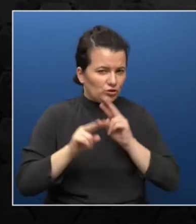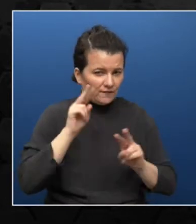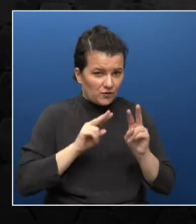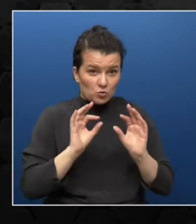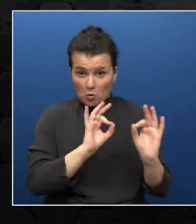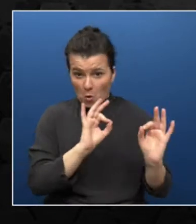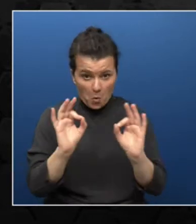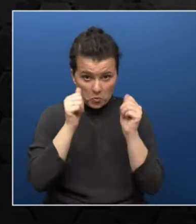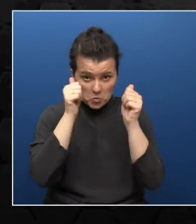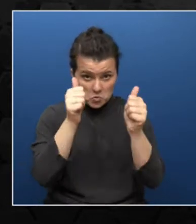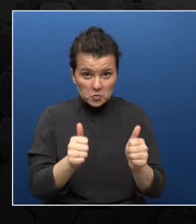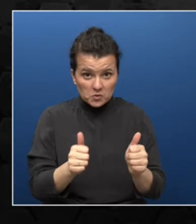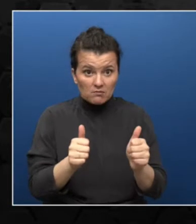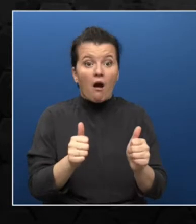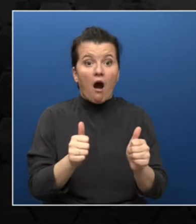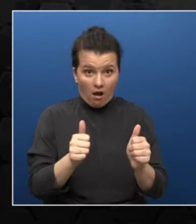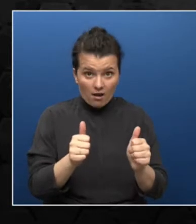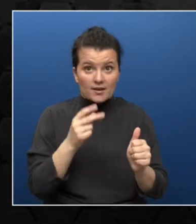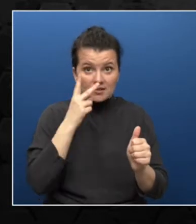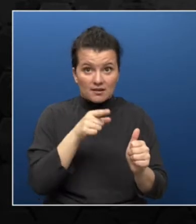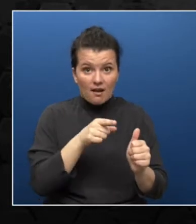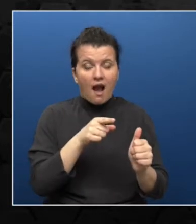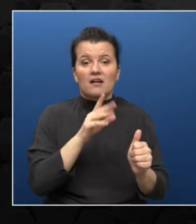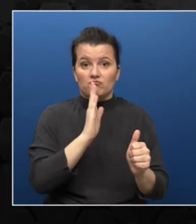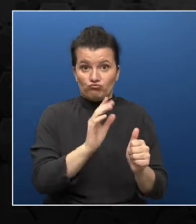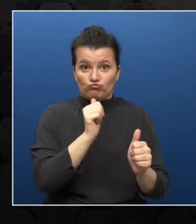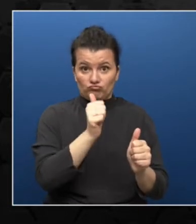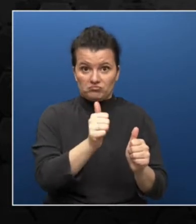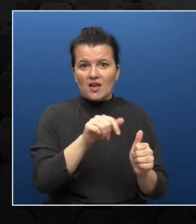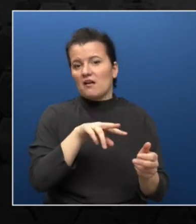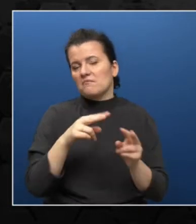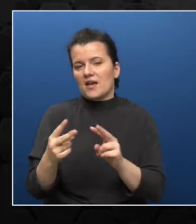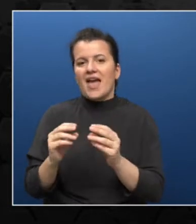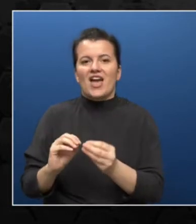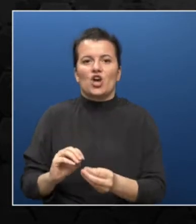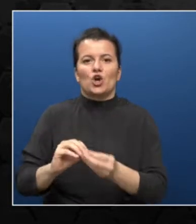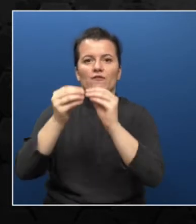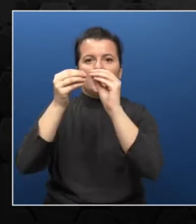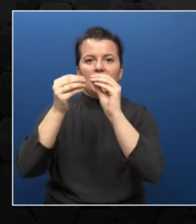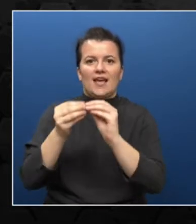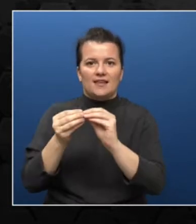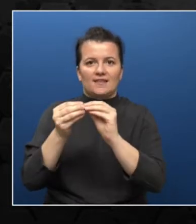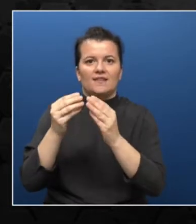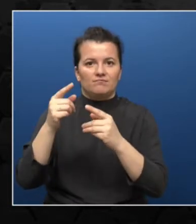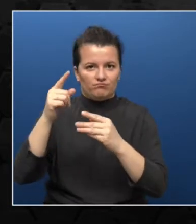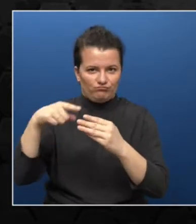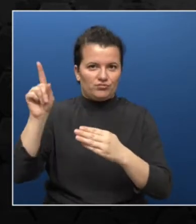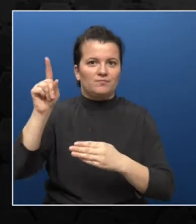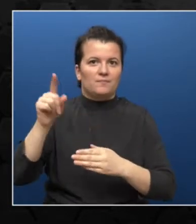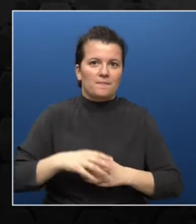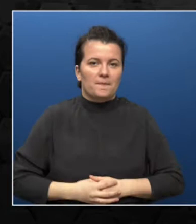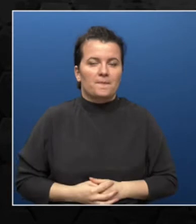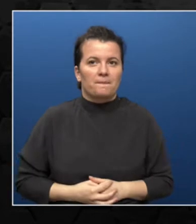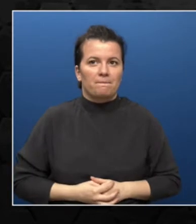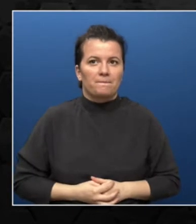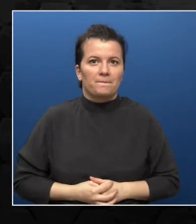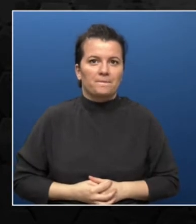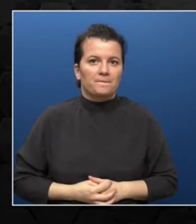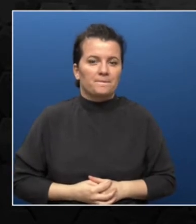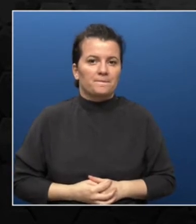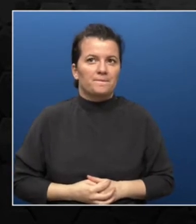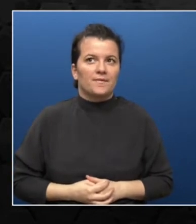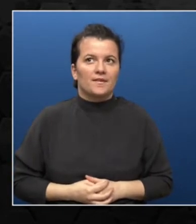good to create the service, and you can hit create. So while we wait that our